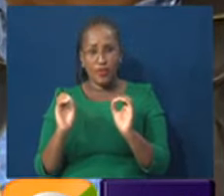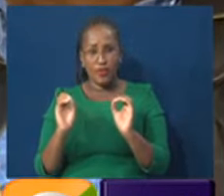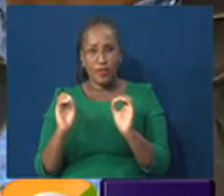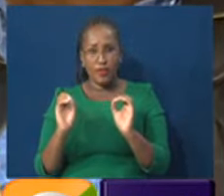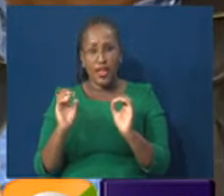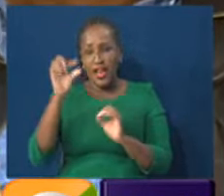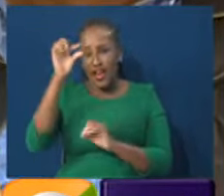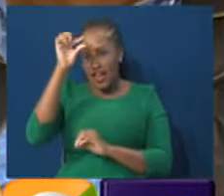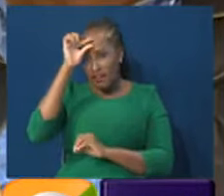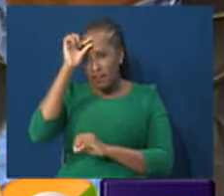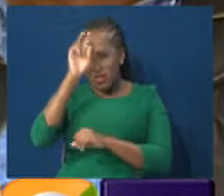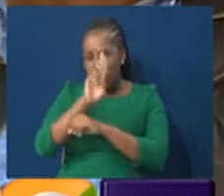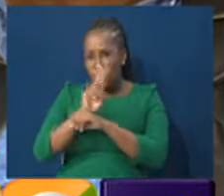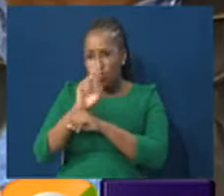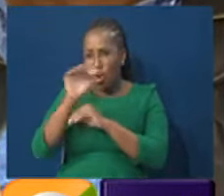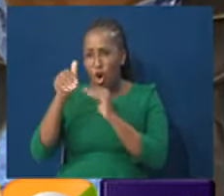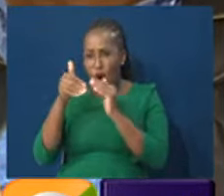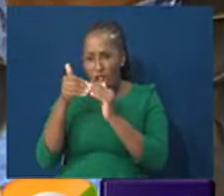is using